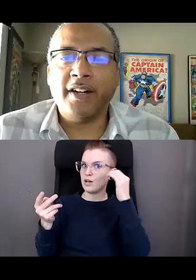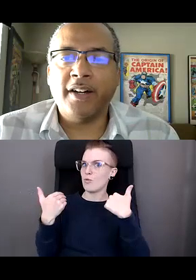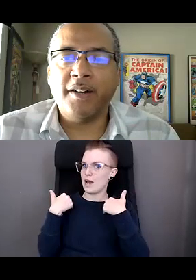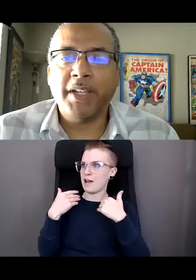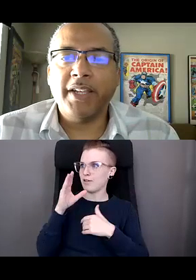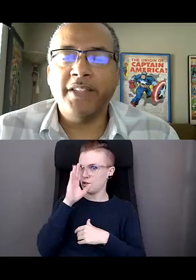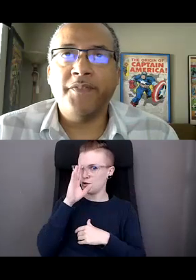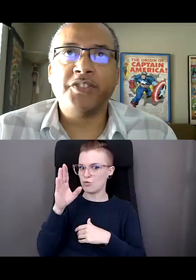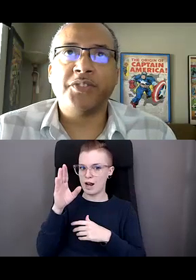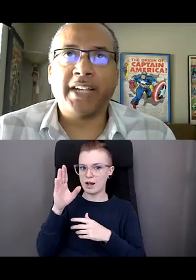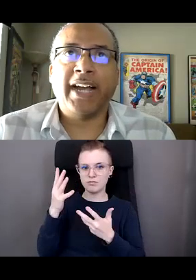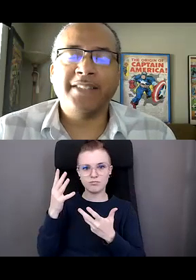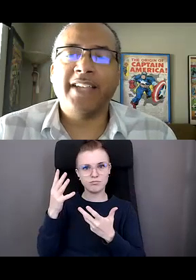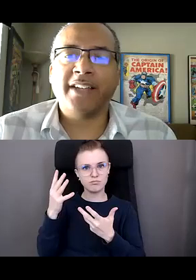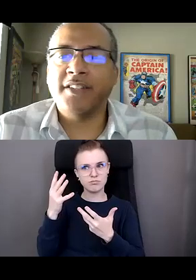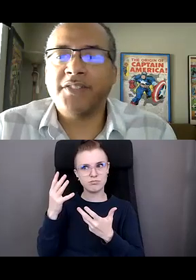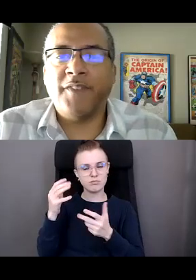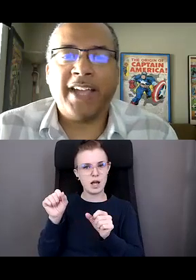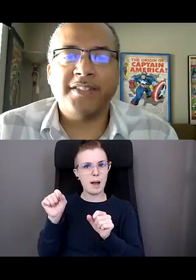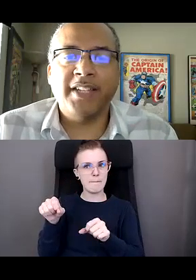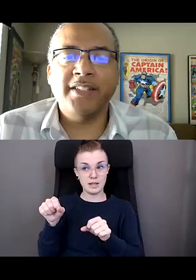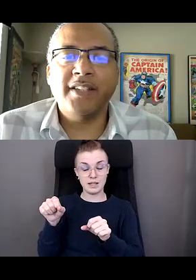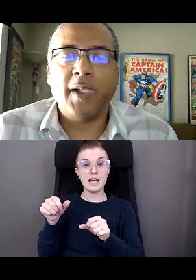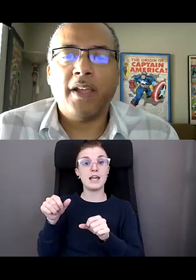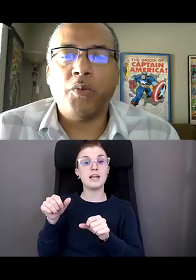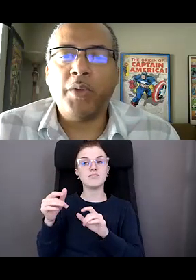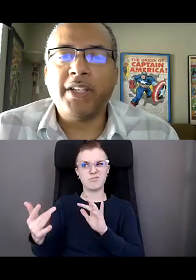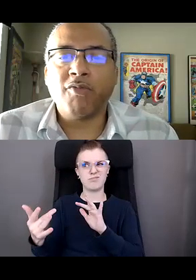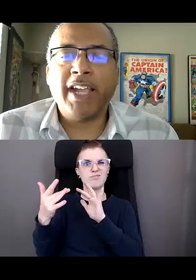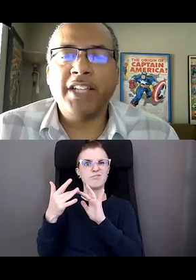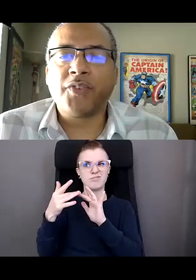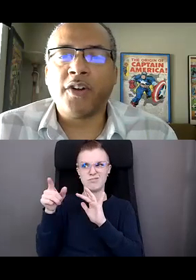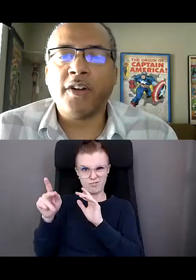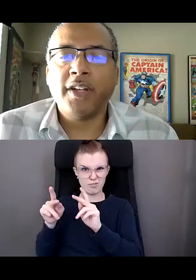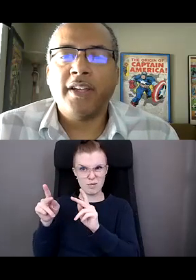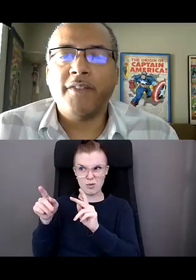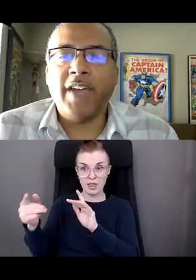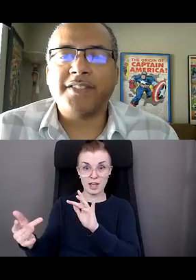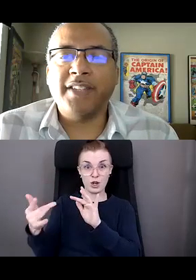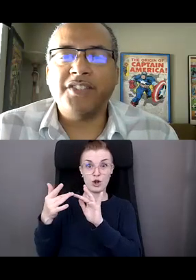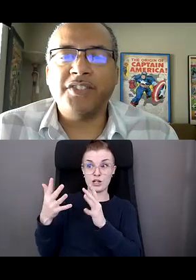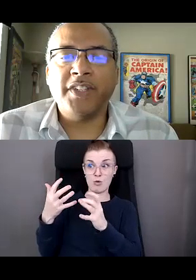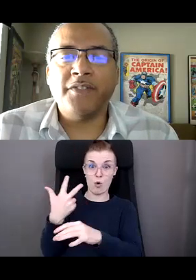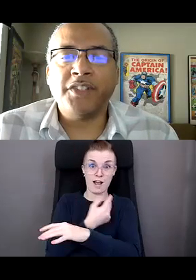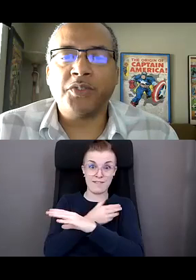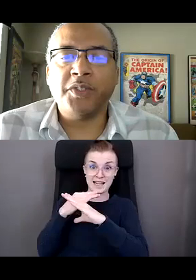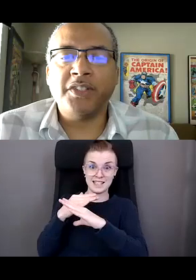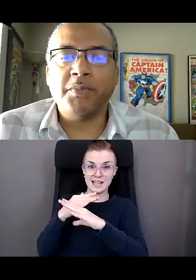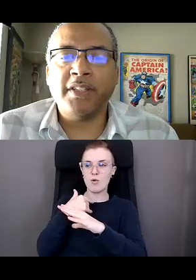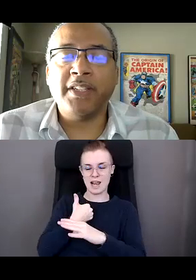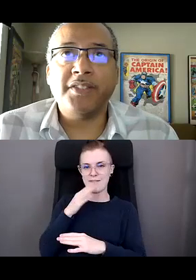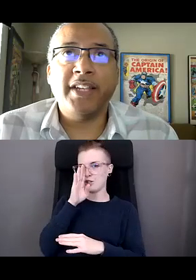getting individuals that contact us vaccinated. We can arrange for vaccinations of individuals